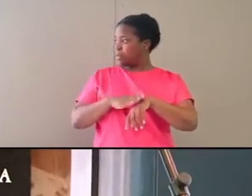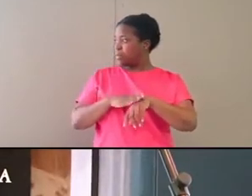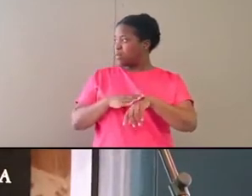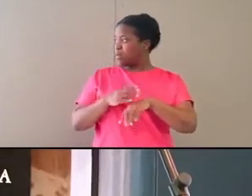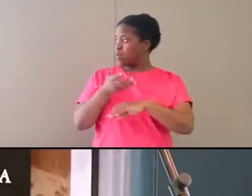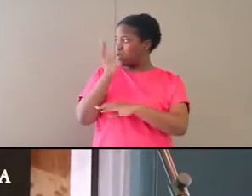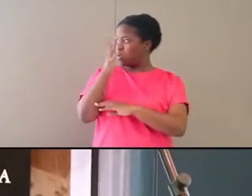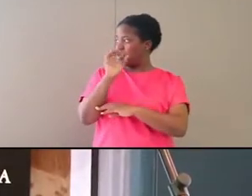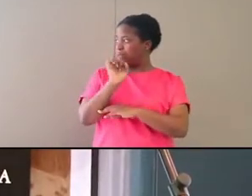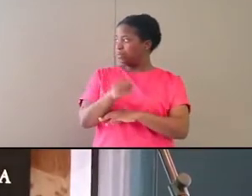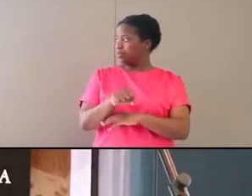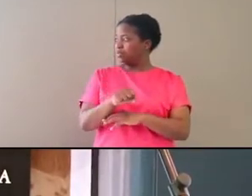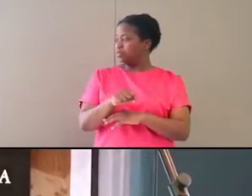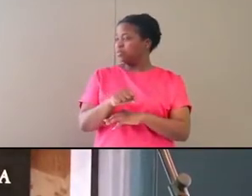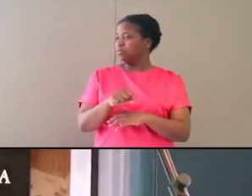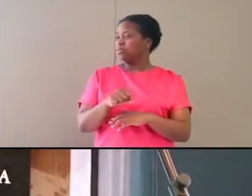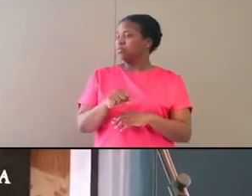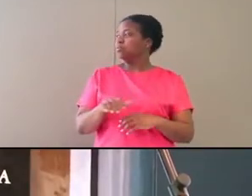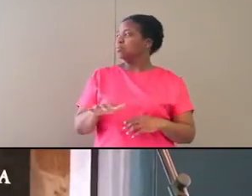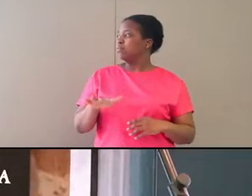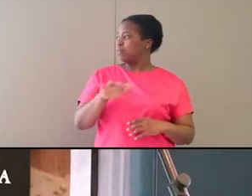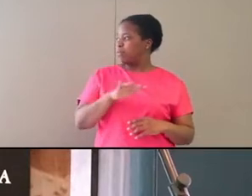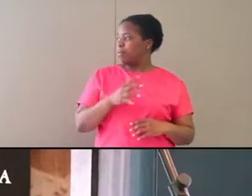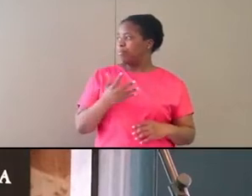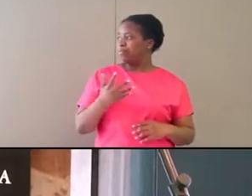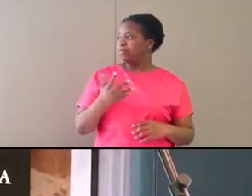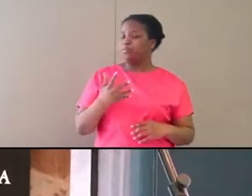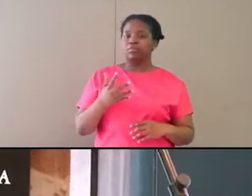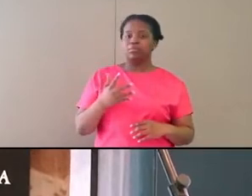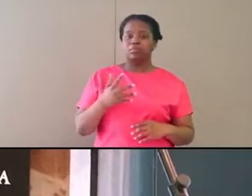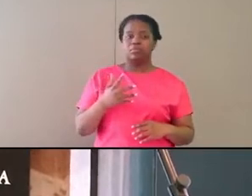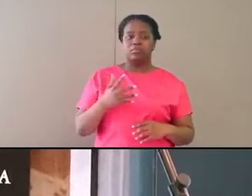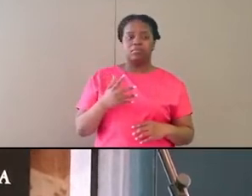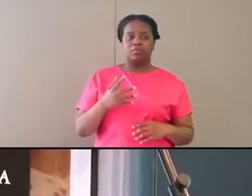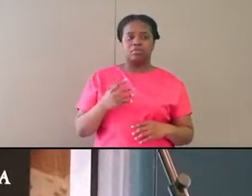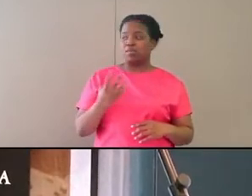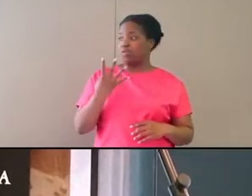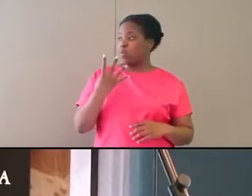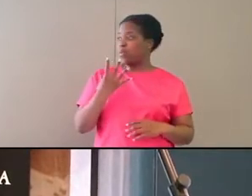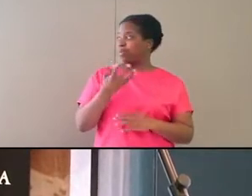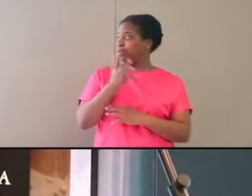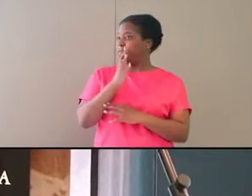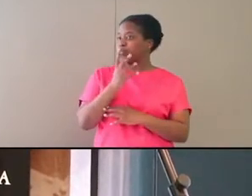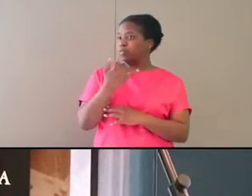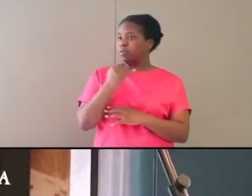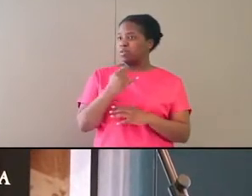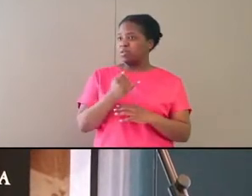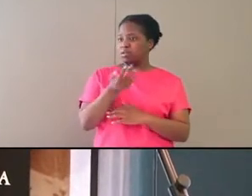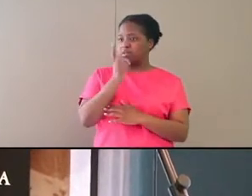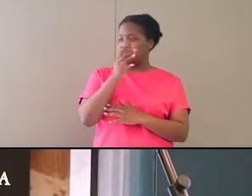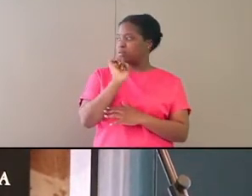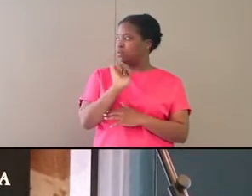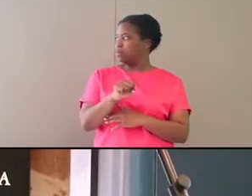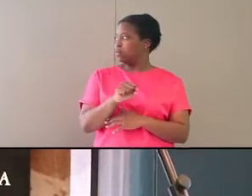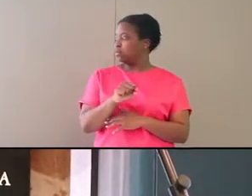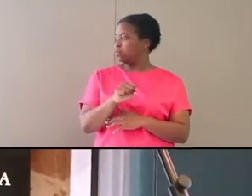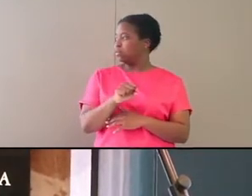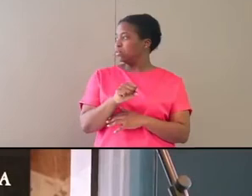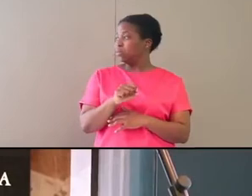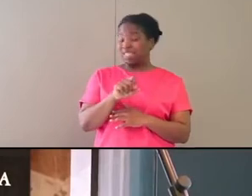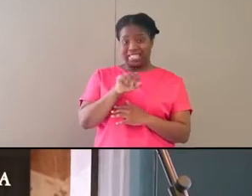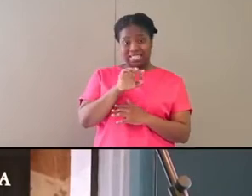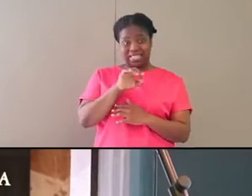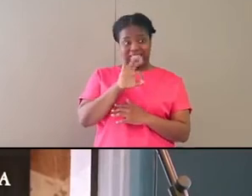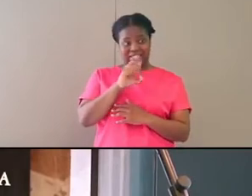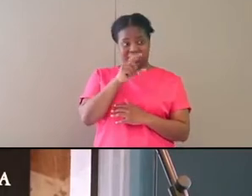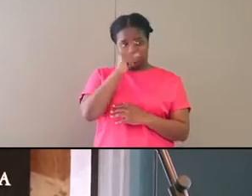speak after this. I'm just saying this to everybody who's going to make inputs. So, let's be as swift as possible. Yes, within 30 minutes